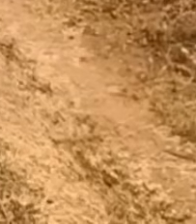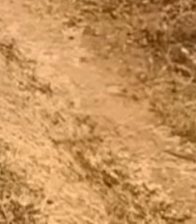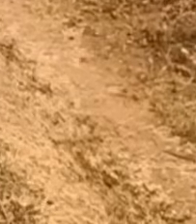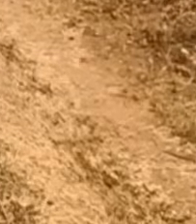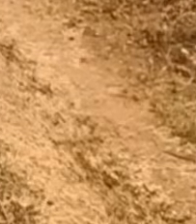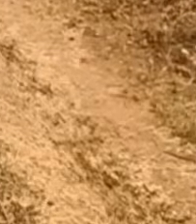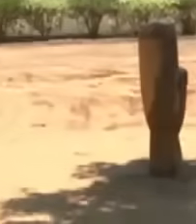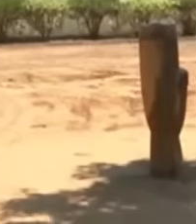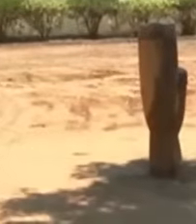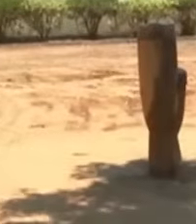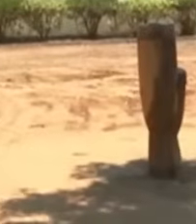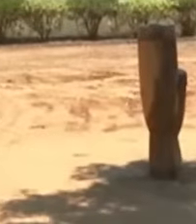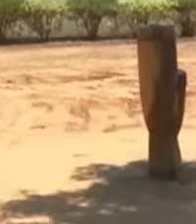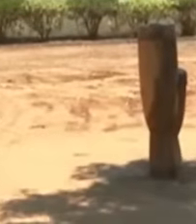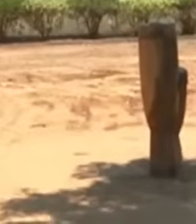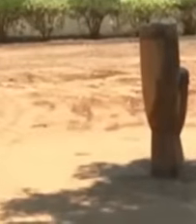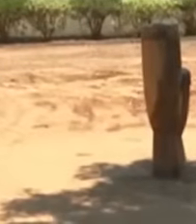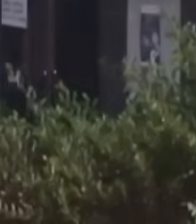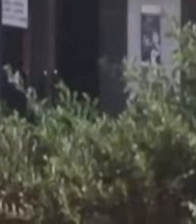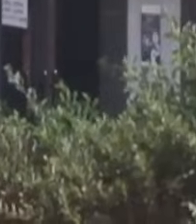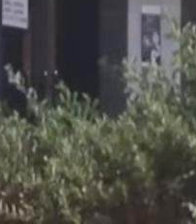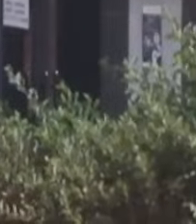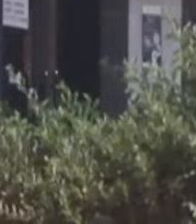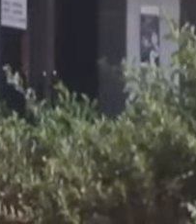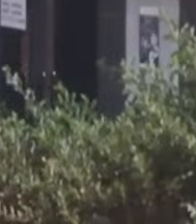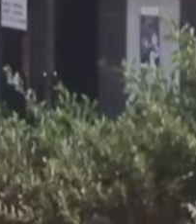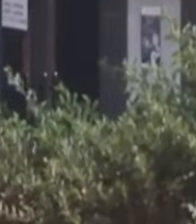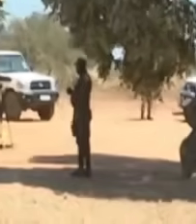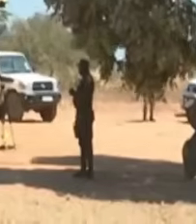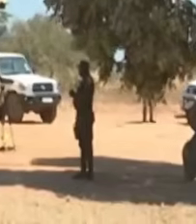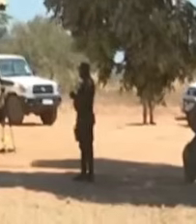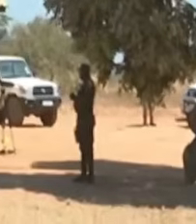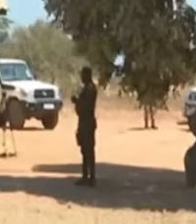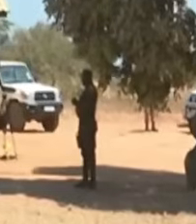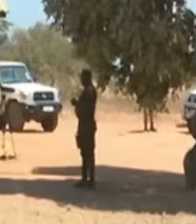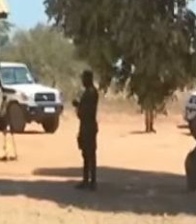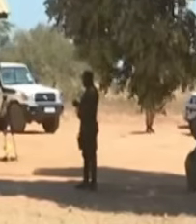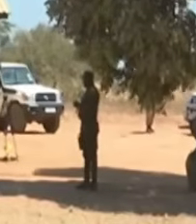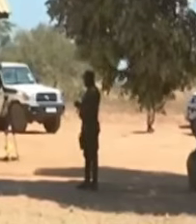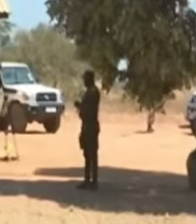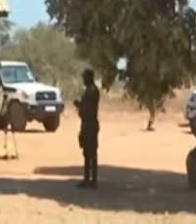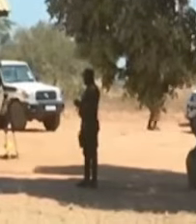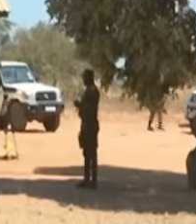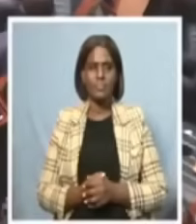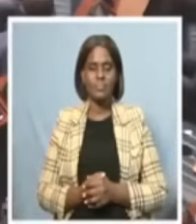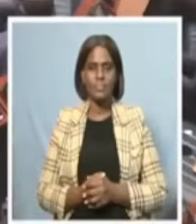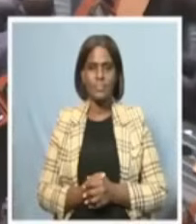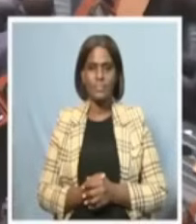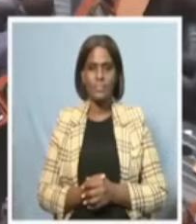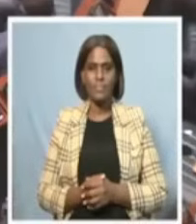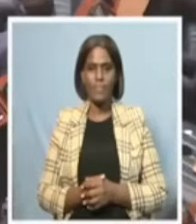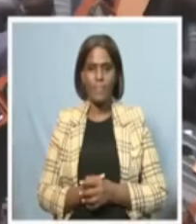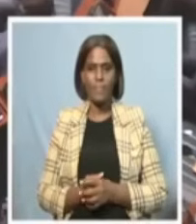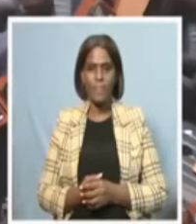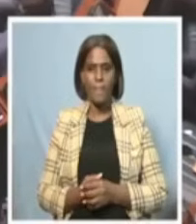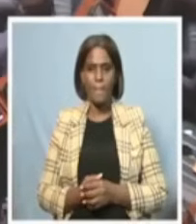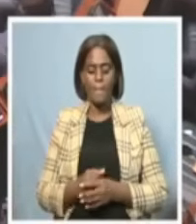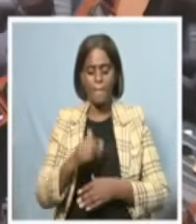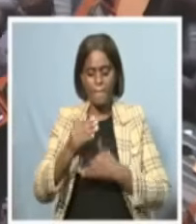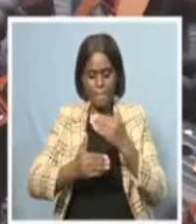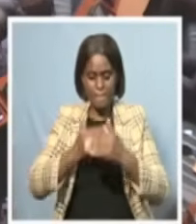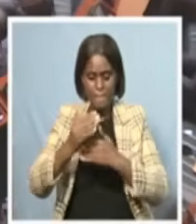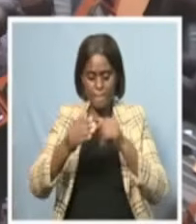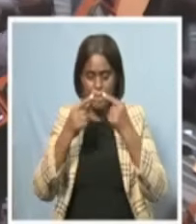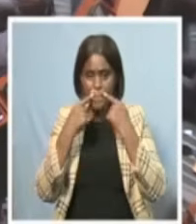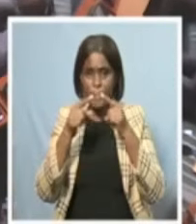parliamentary constituencies. The establishment and construction of parliamentary constituency offices was a result of